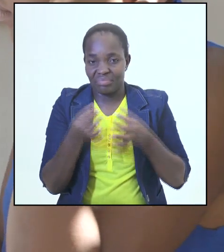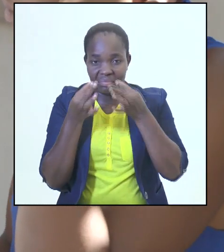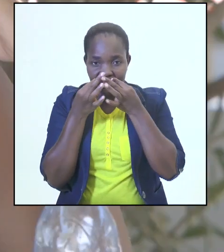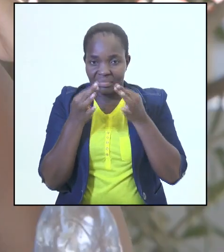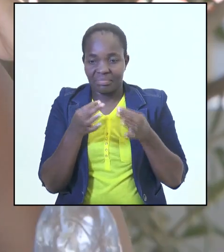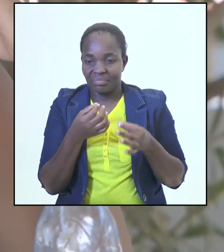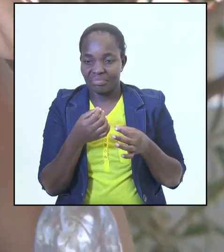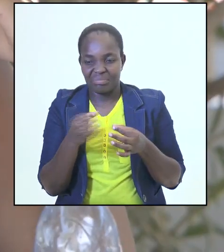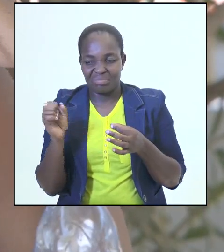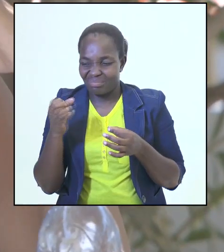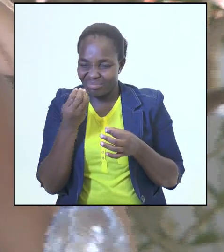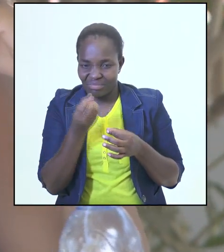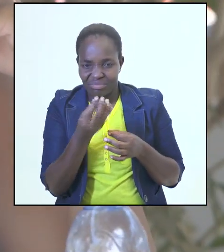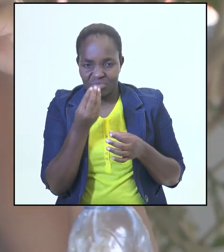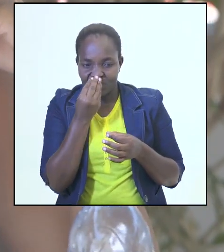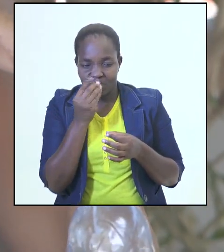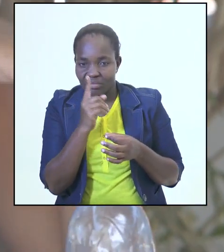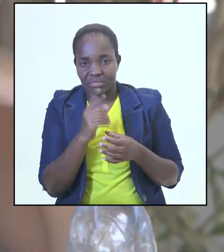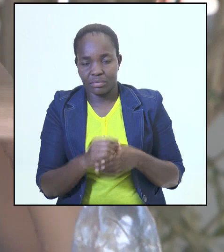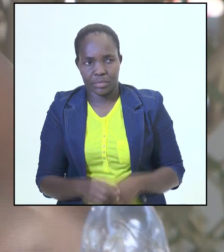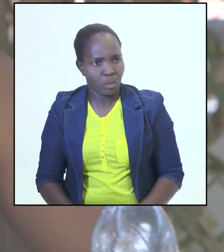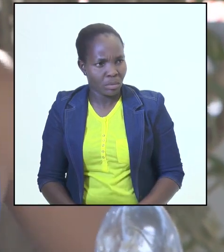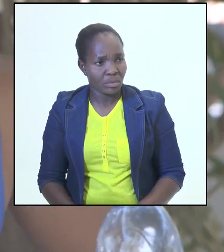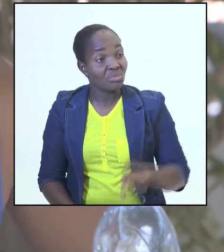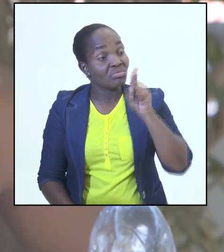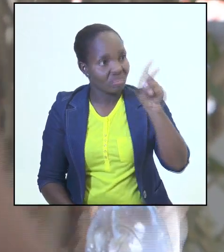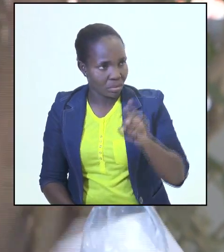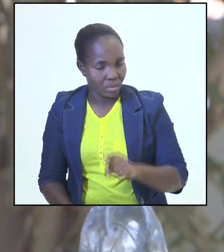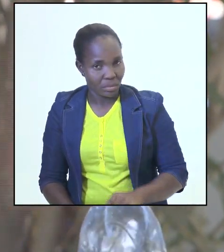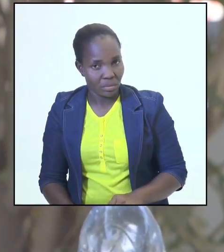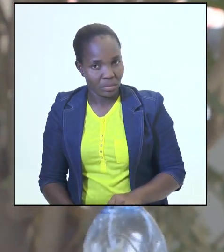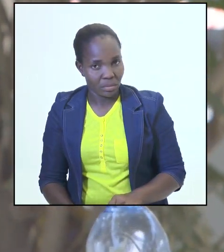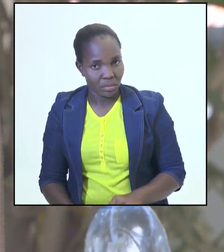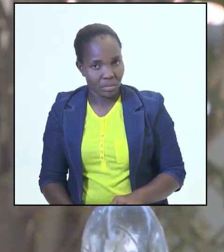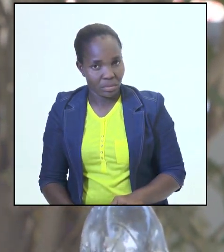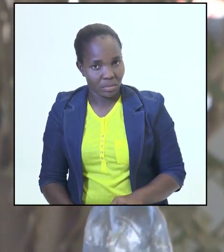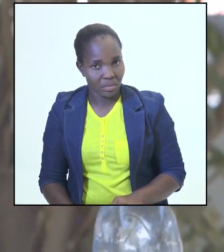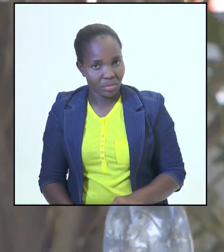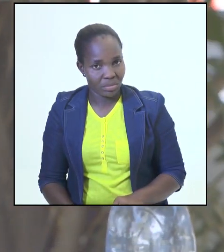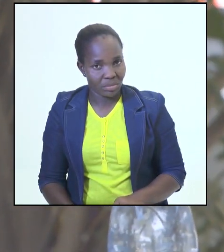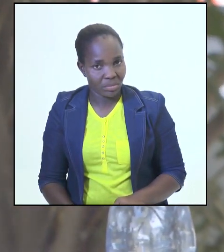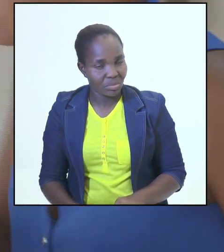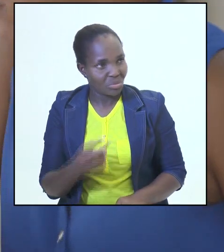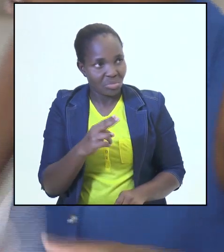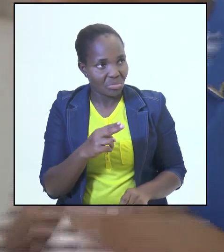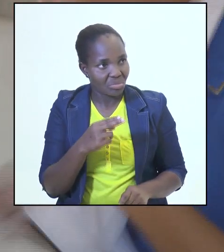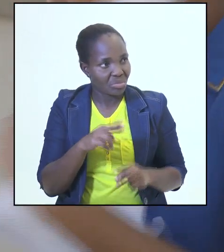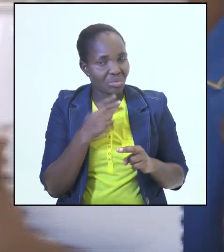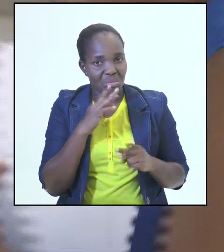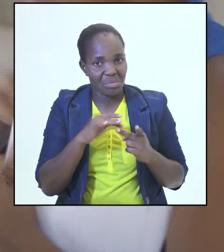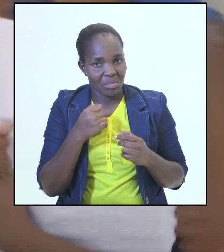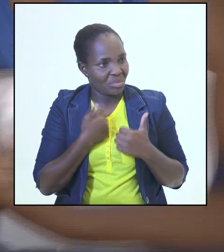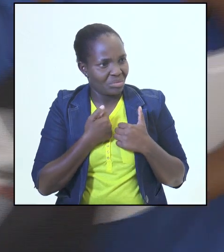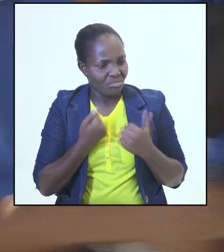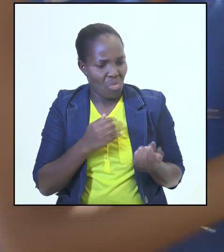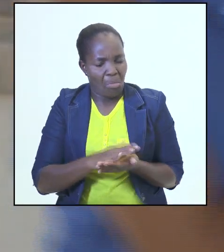roses. You can tell my boyfriend to start by not making me sit behind a freaking bush, doctor.